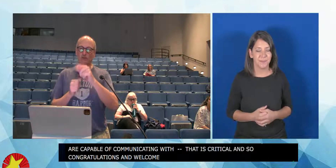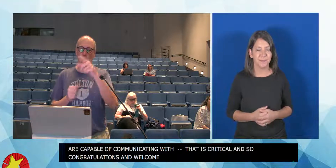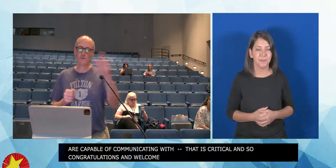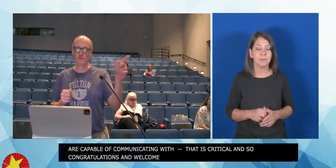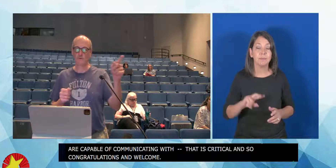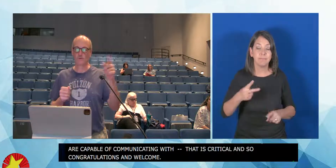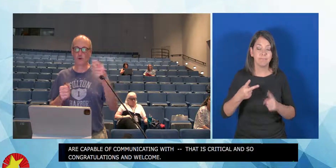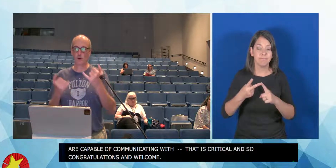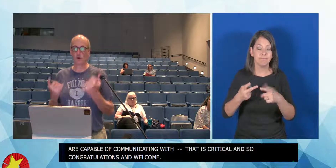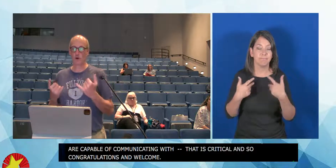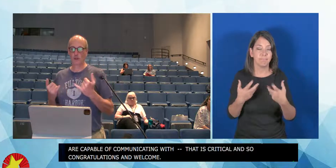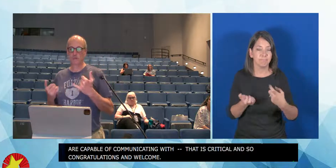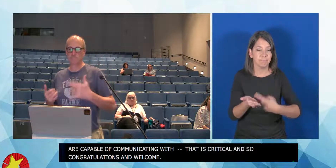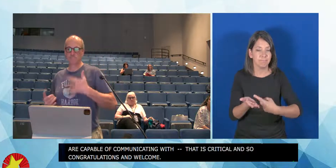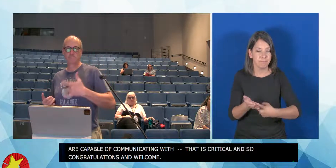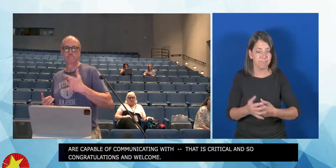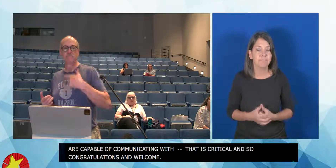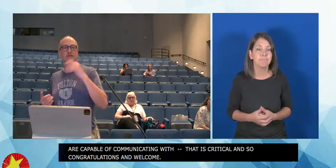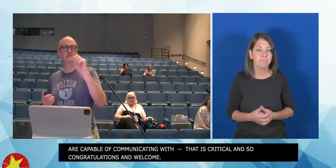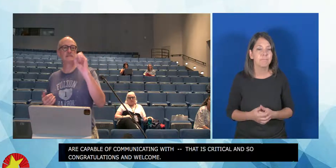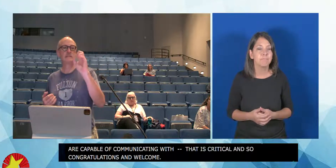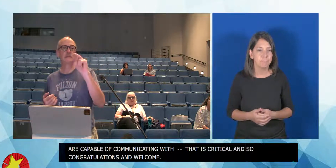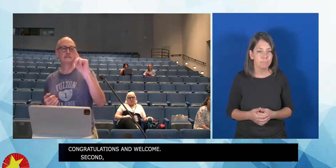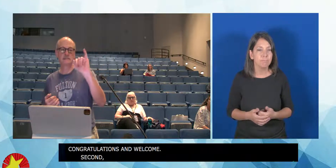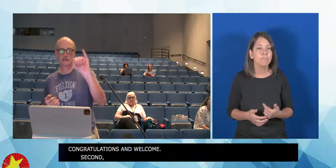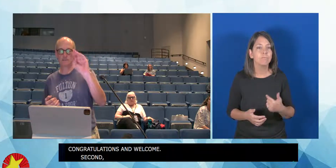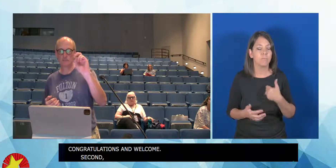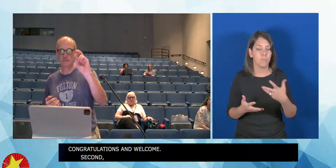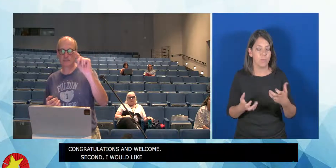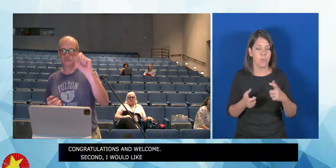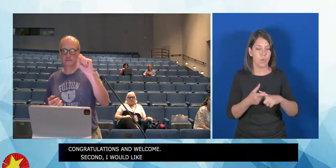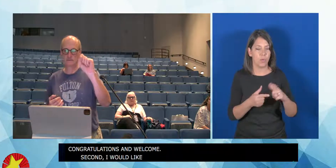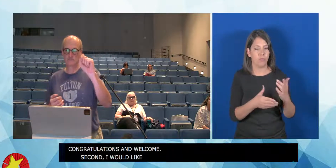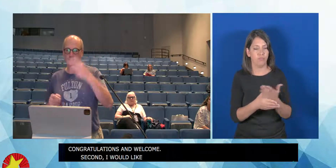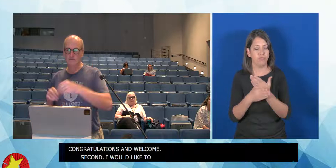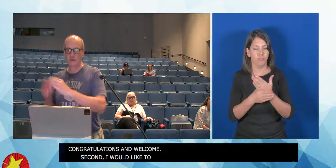Second, I would like to share the current sentiment